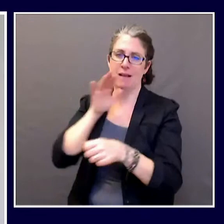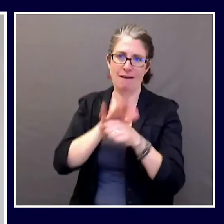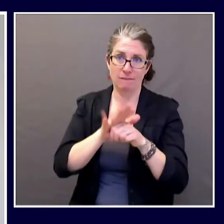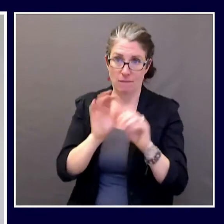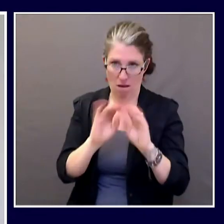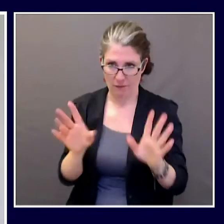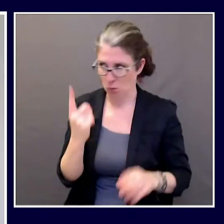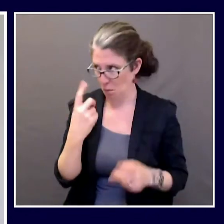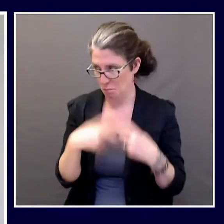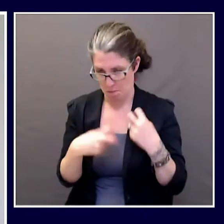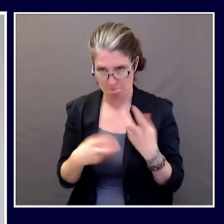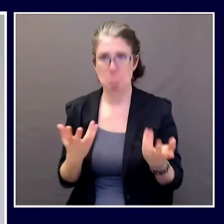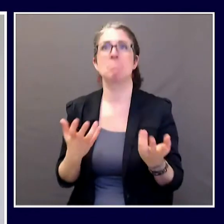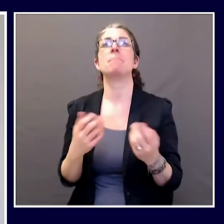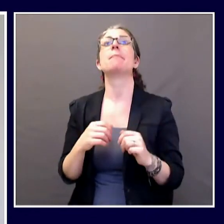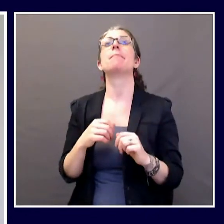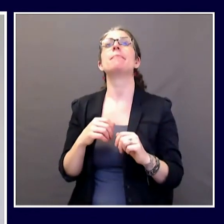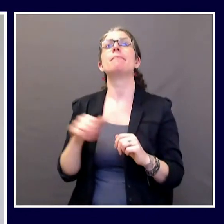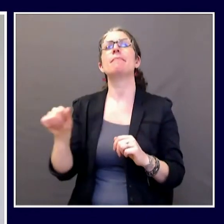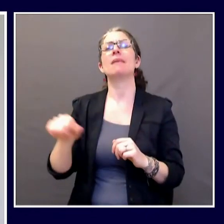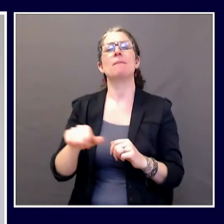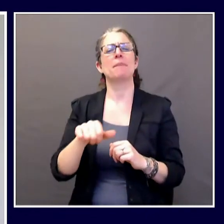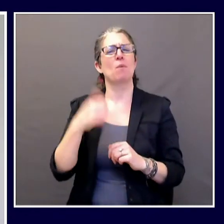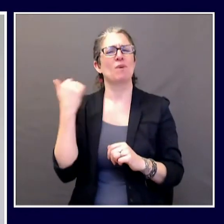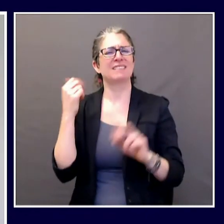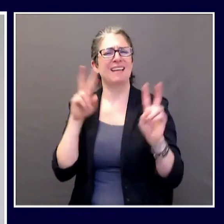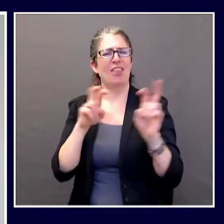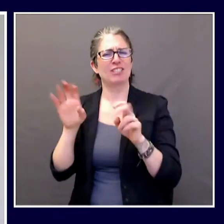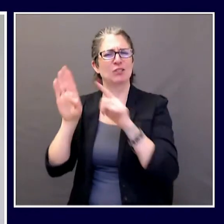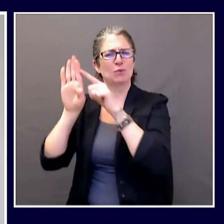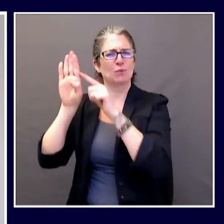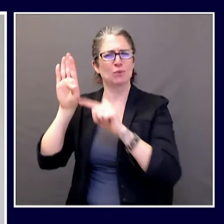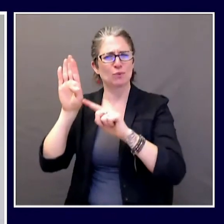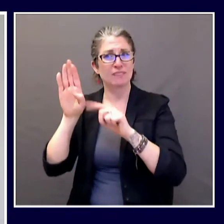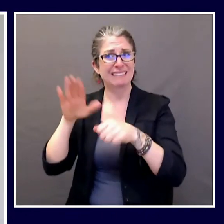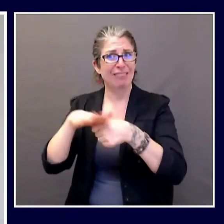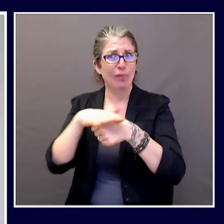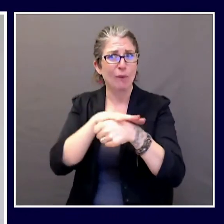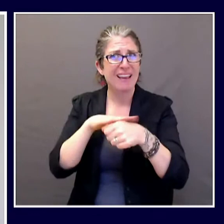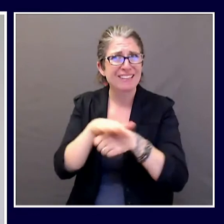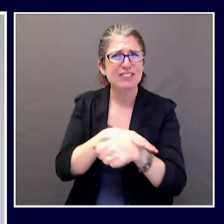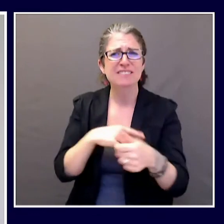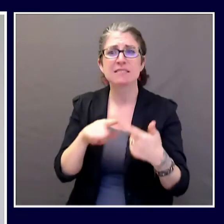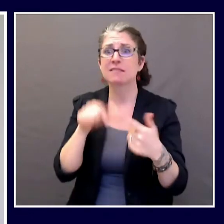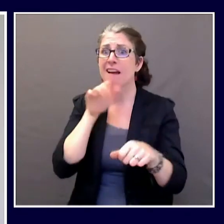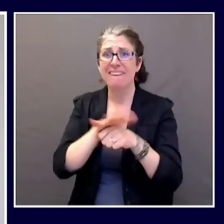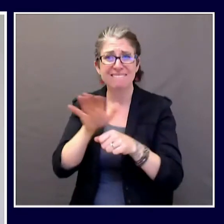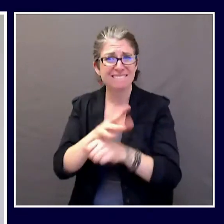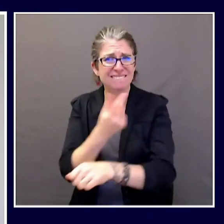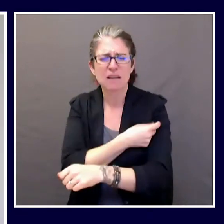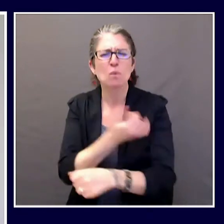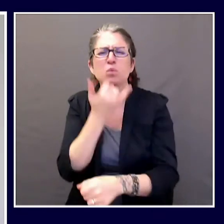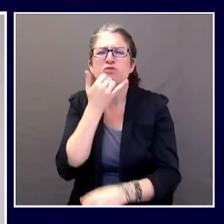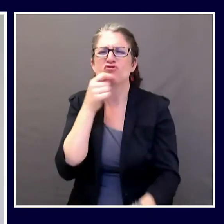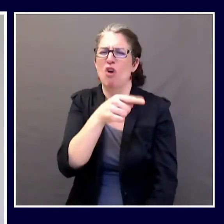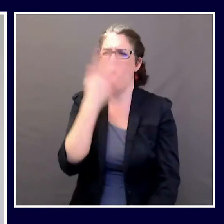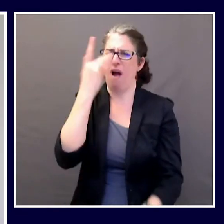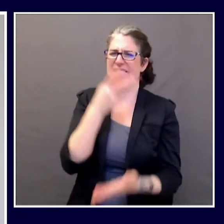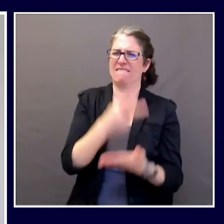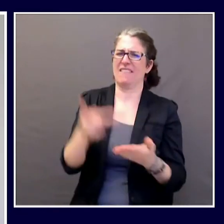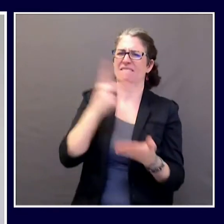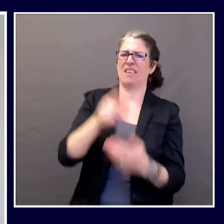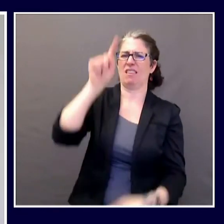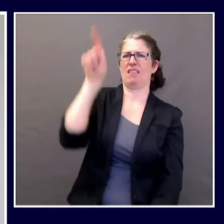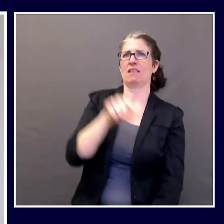it finding a site for clinics, or is it vaccine hesitancy? Certainly the former two. I think that's why the transportation announcement